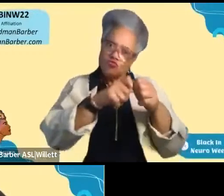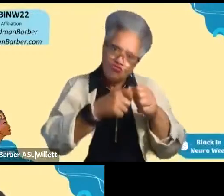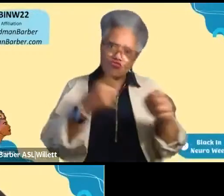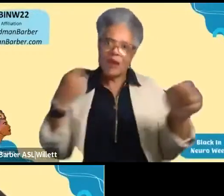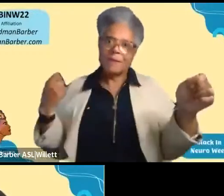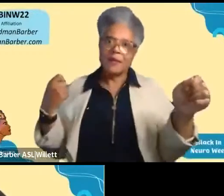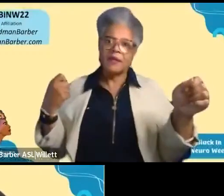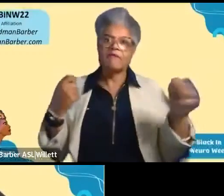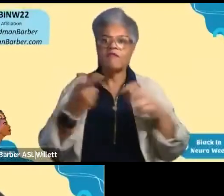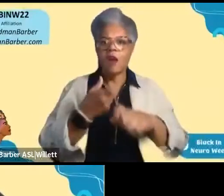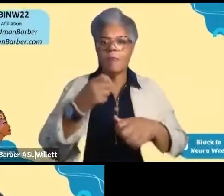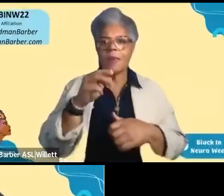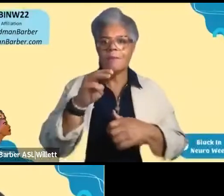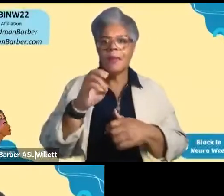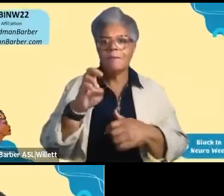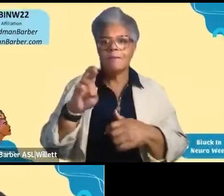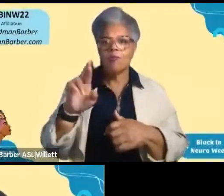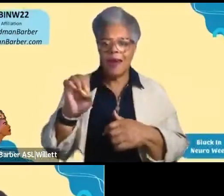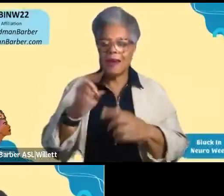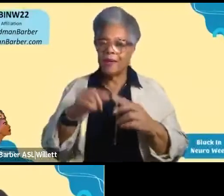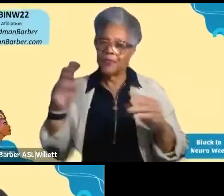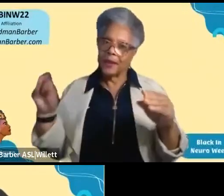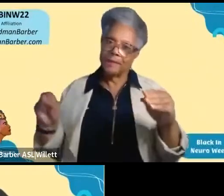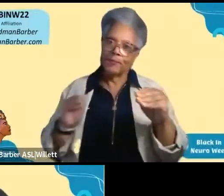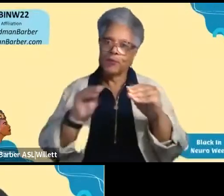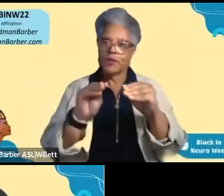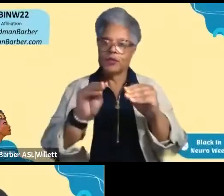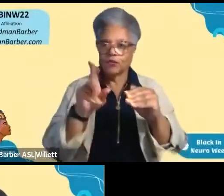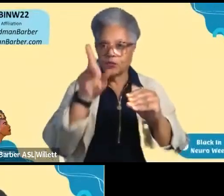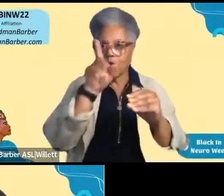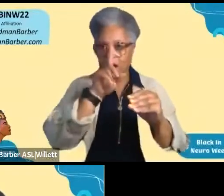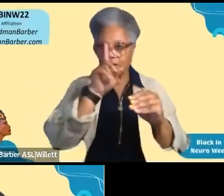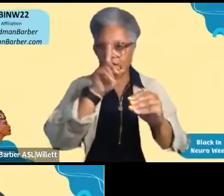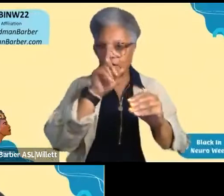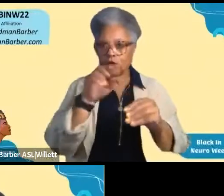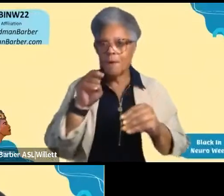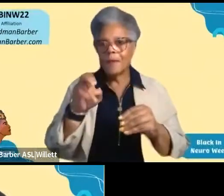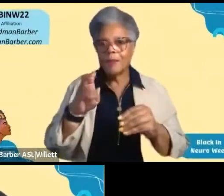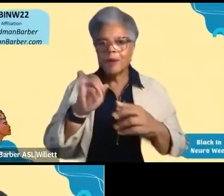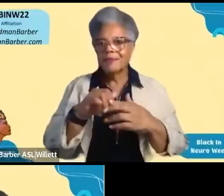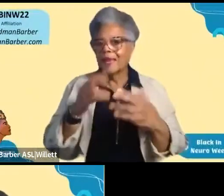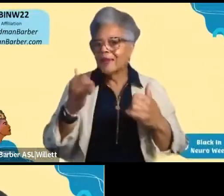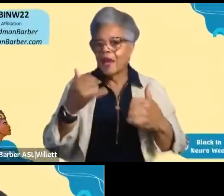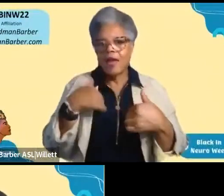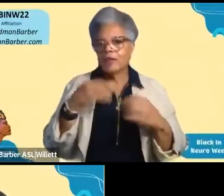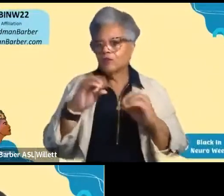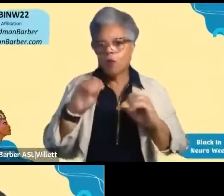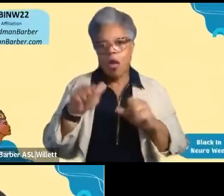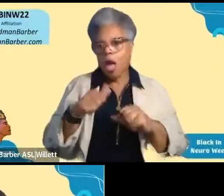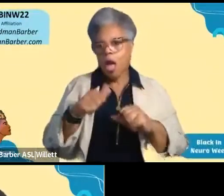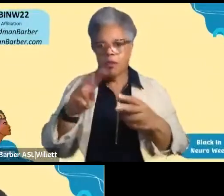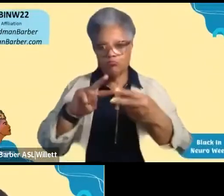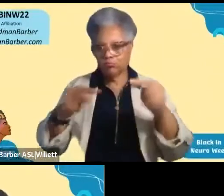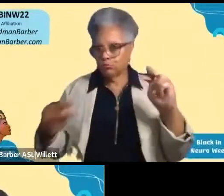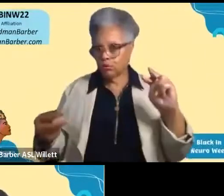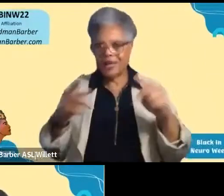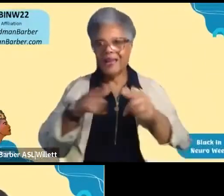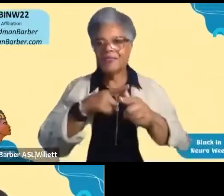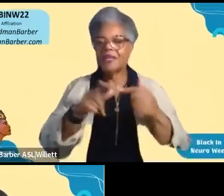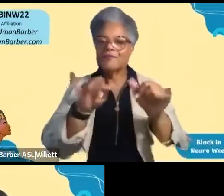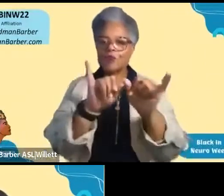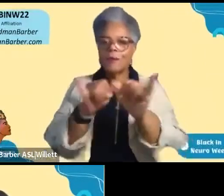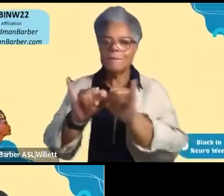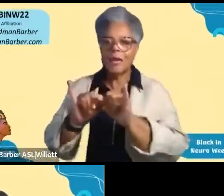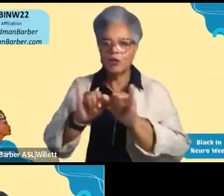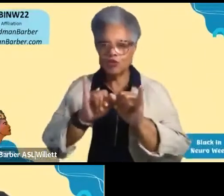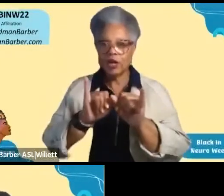the membrane and then put it back in an artificial membrane that now contains no other proteins. And then if you can measure a current